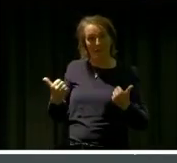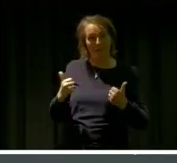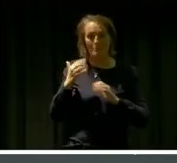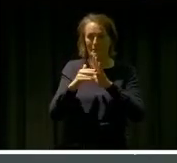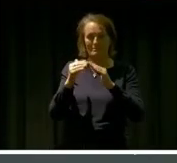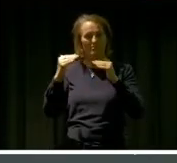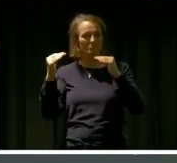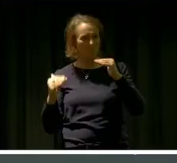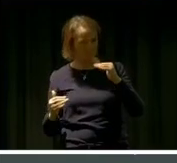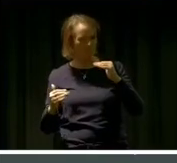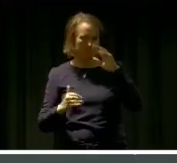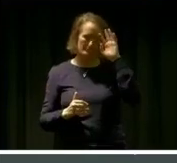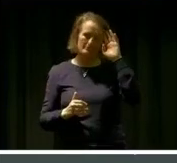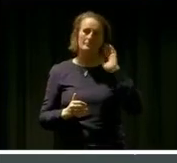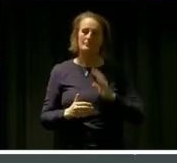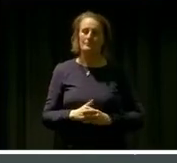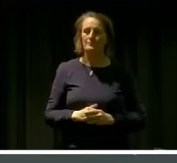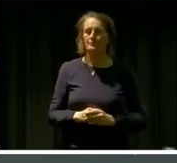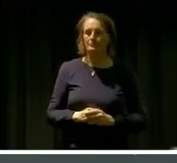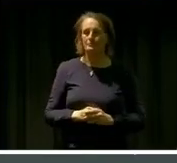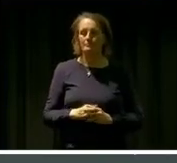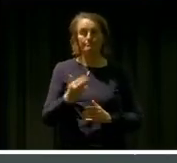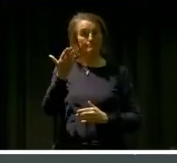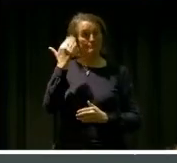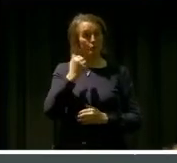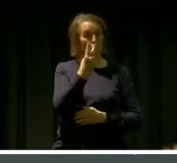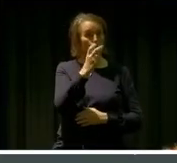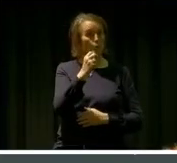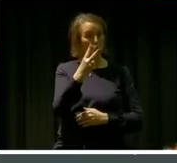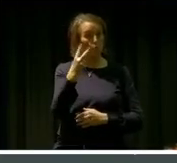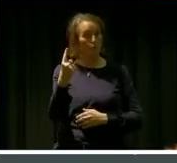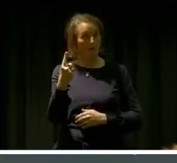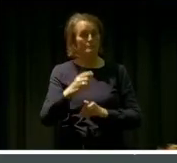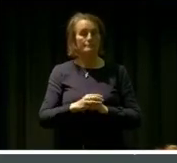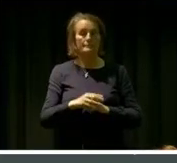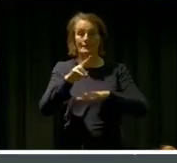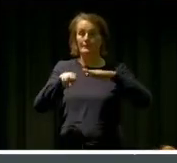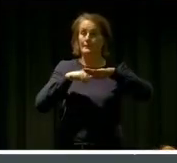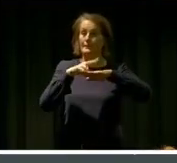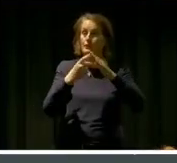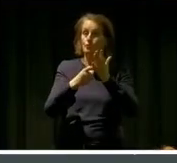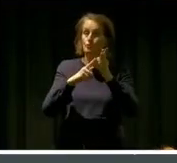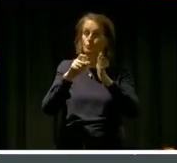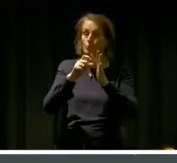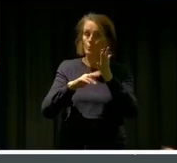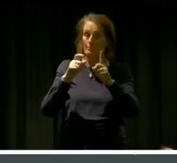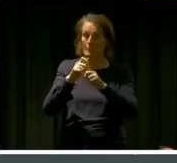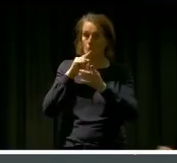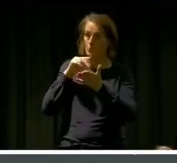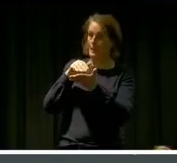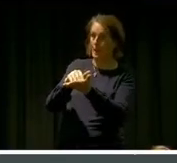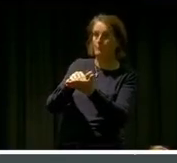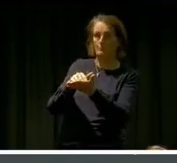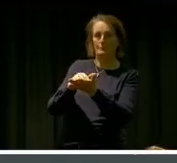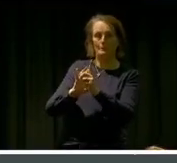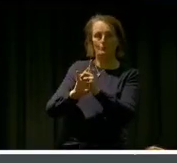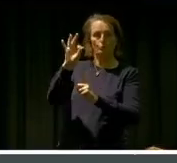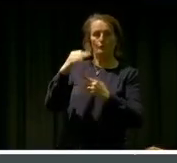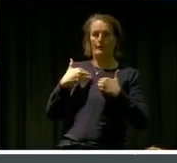services. So in 2021, the National Roadmap for Improving the Health of People with Intellectual Disability was